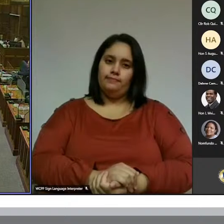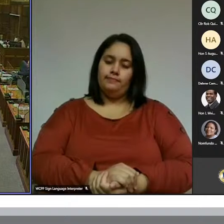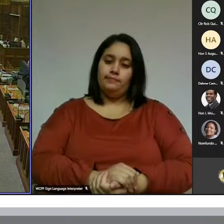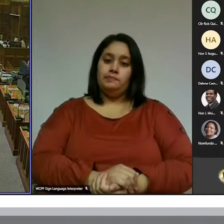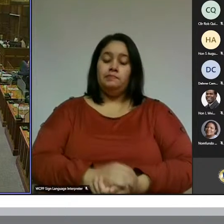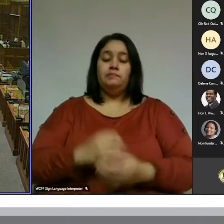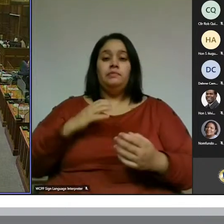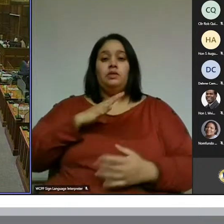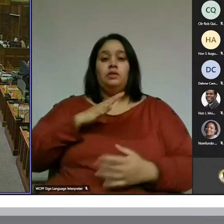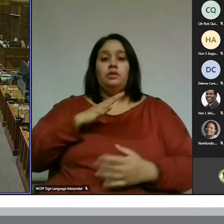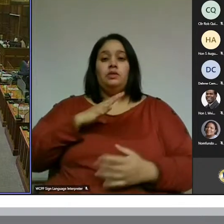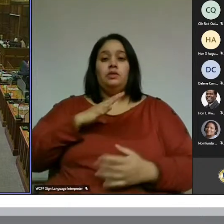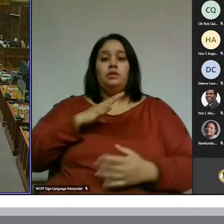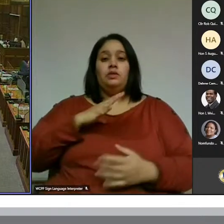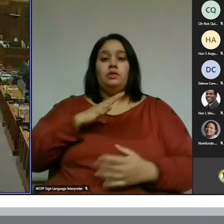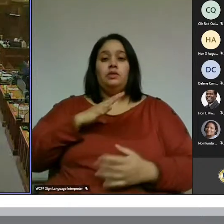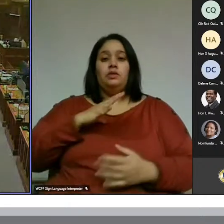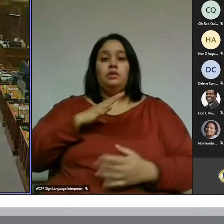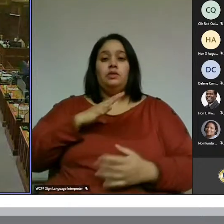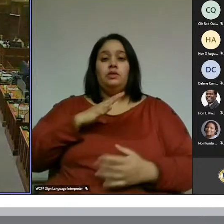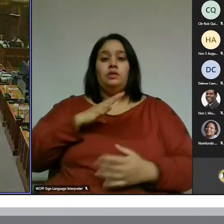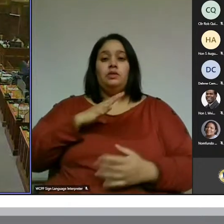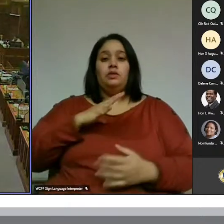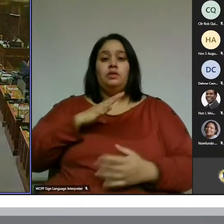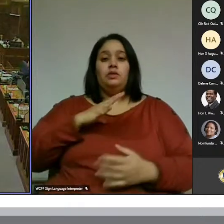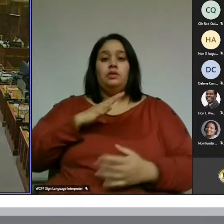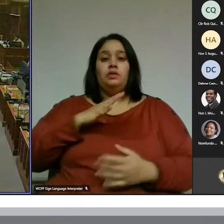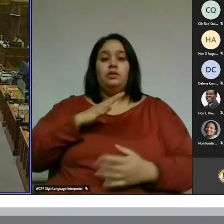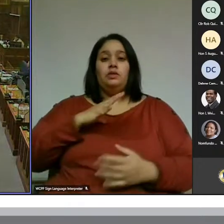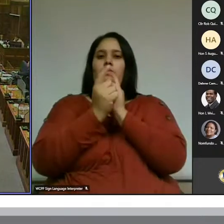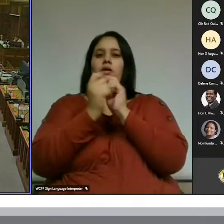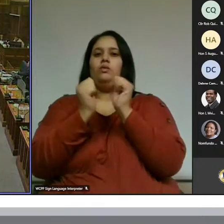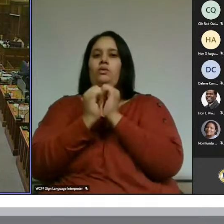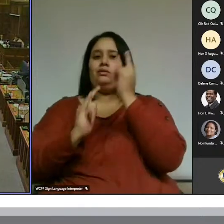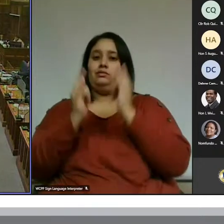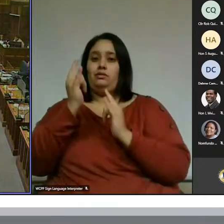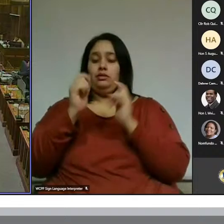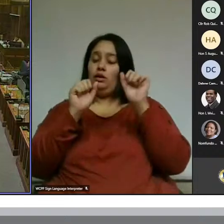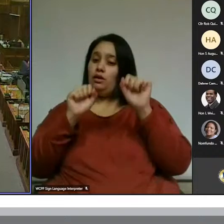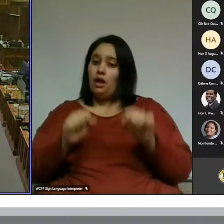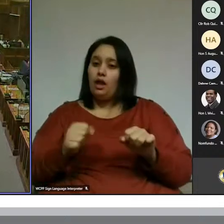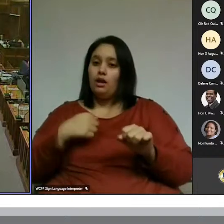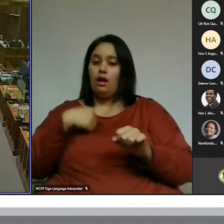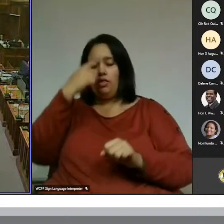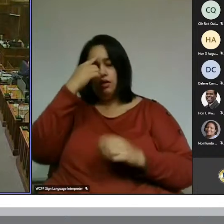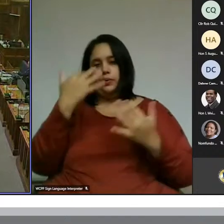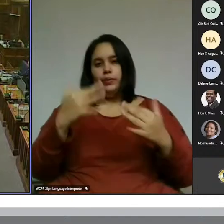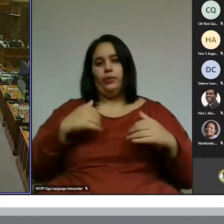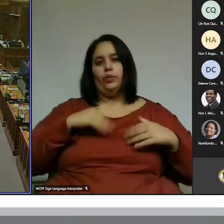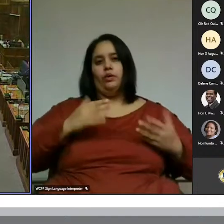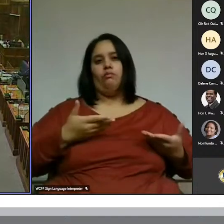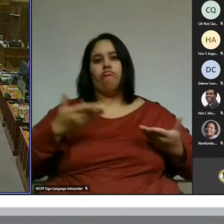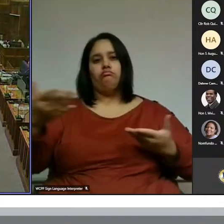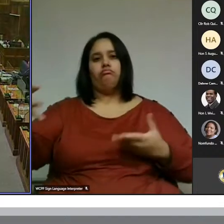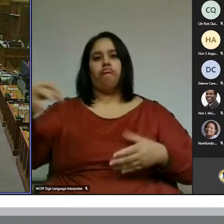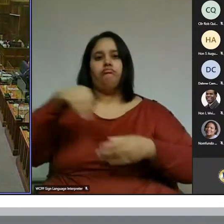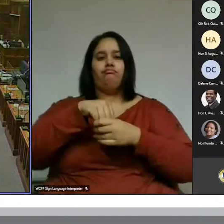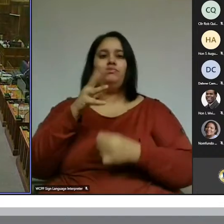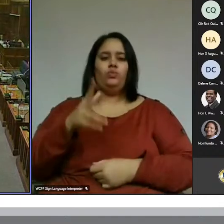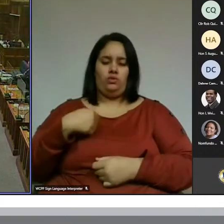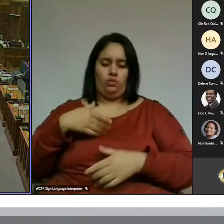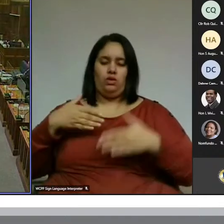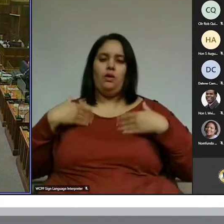Councillor Quintus, thank you so much for the invitation to meet with the city. I think that's more than welcome, and we will